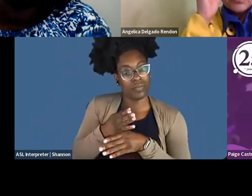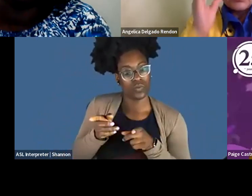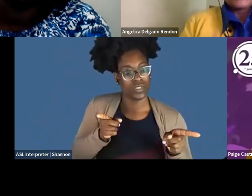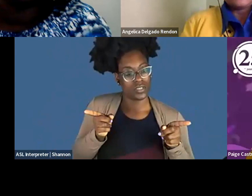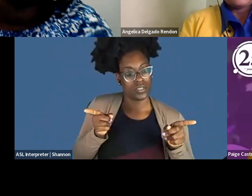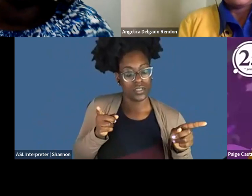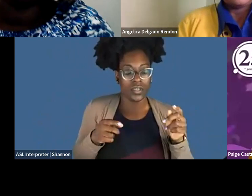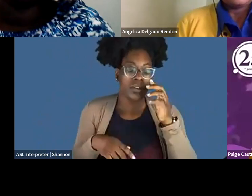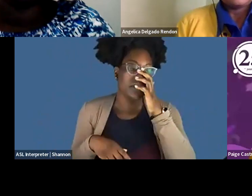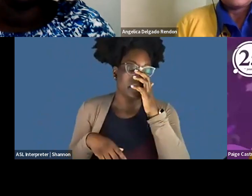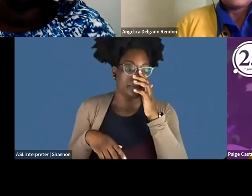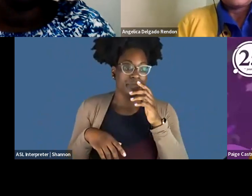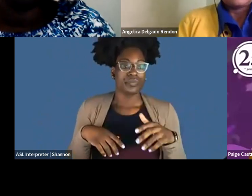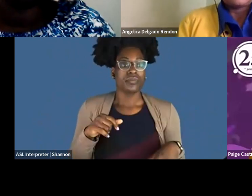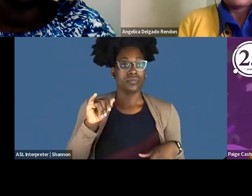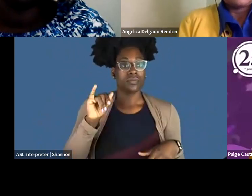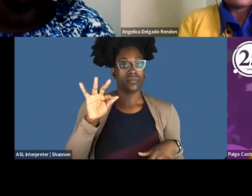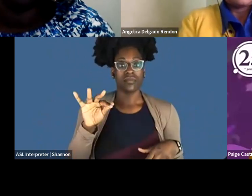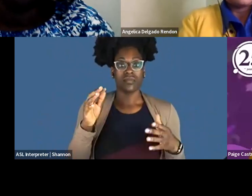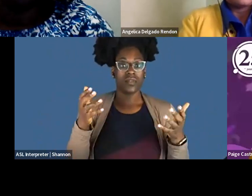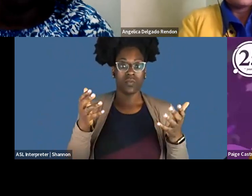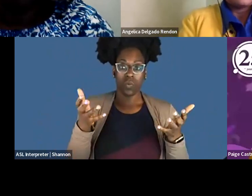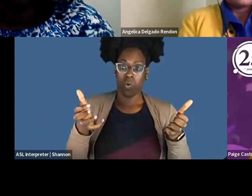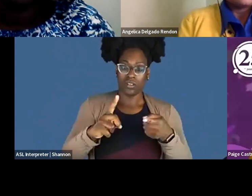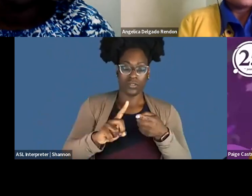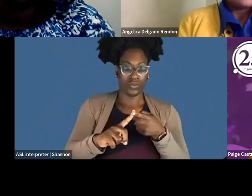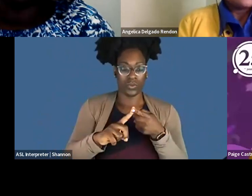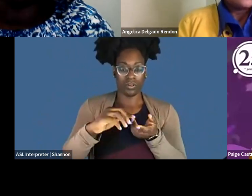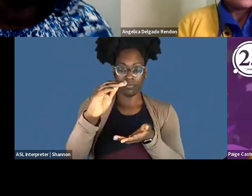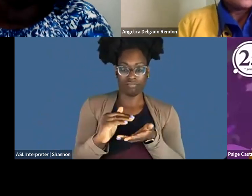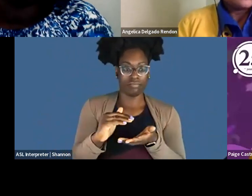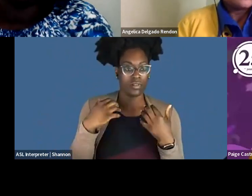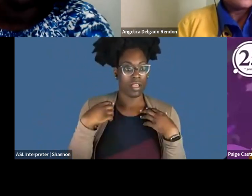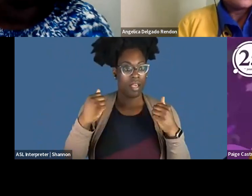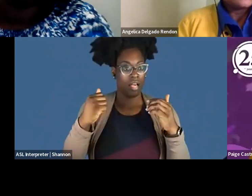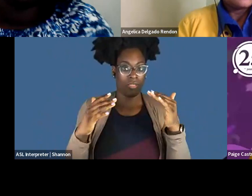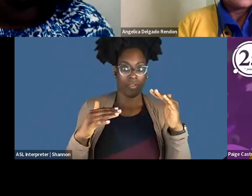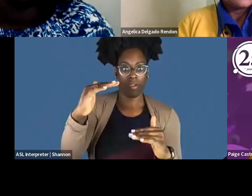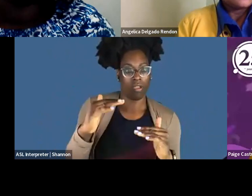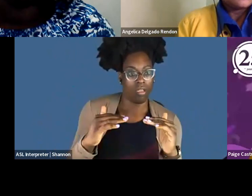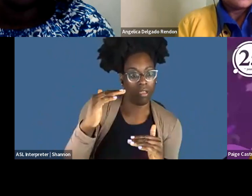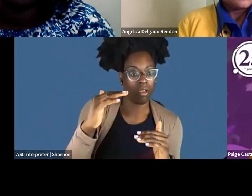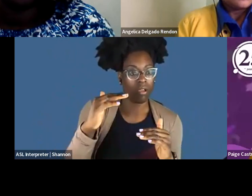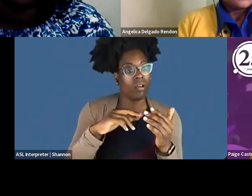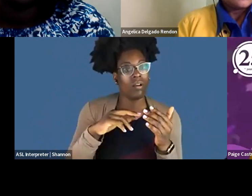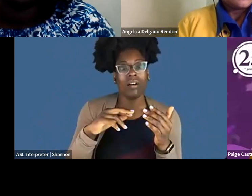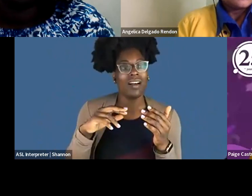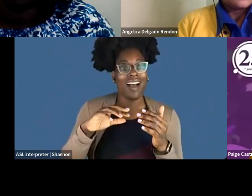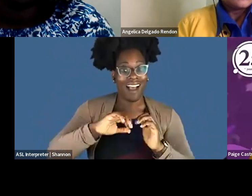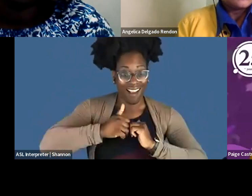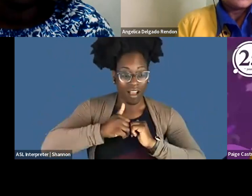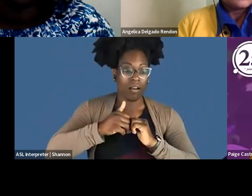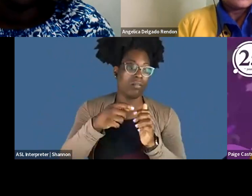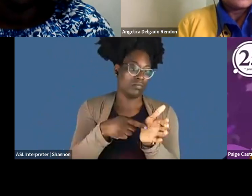mitigate some of those health disparities that we're often often plagued with. We have to begin to trust that we're